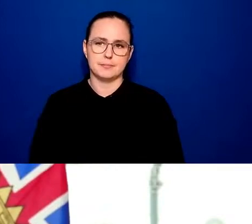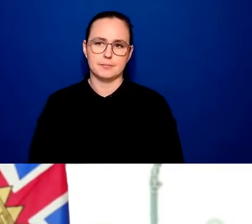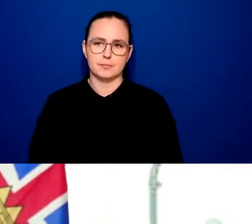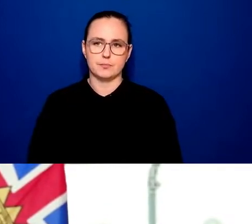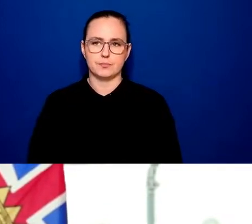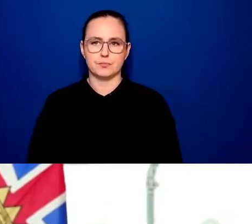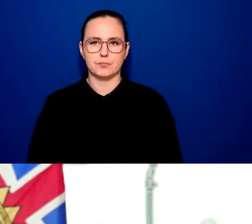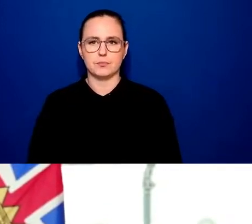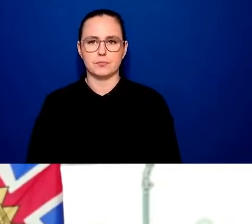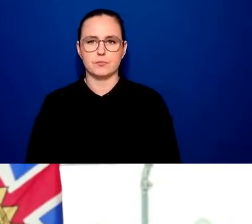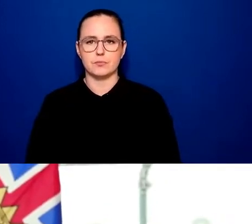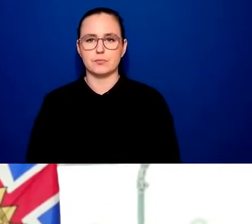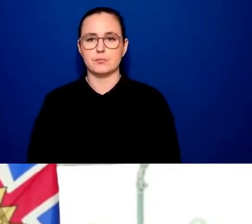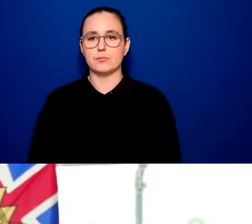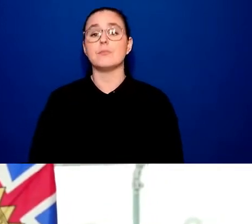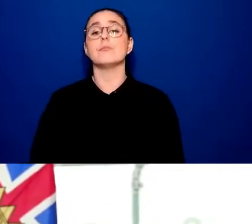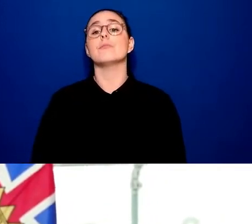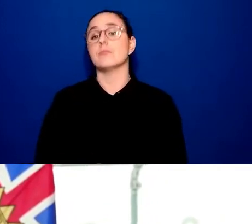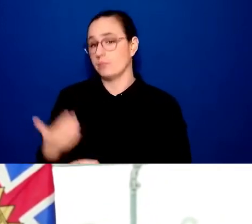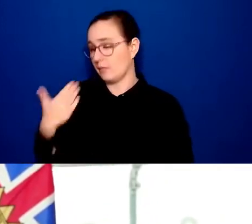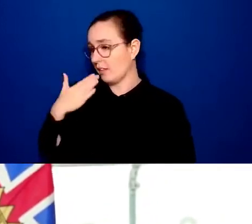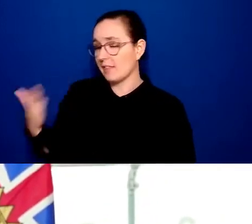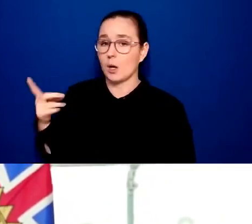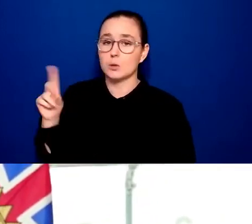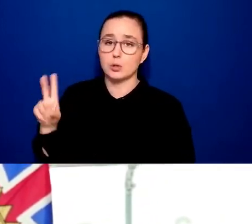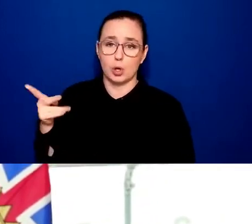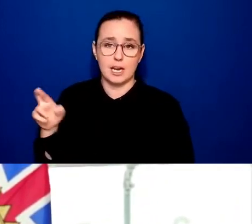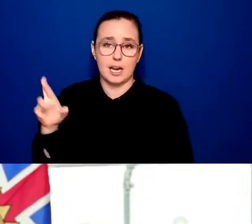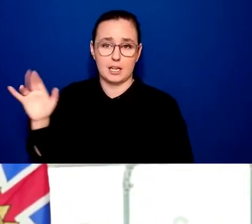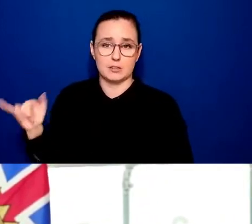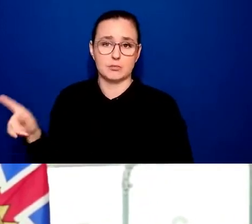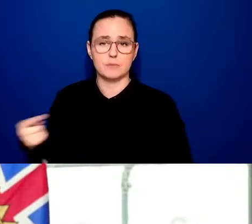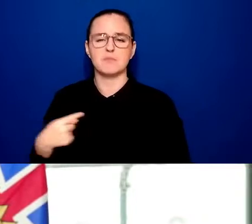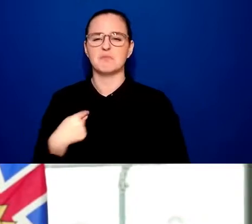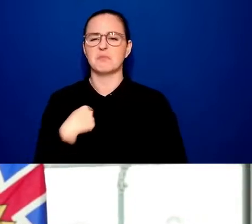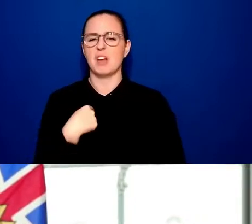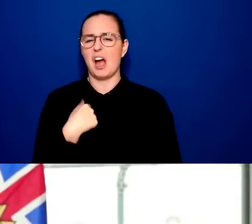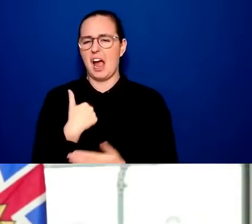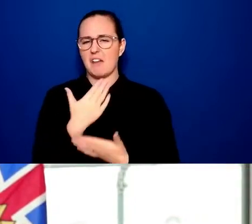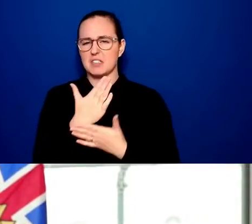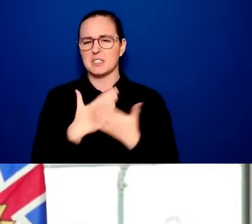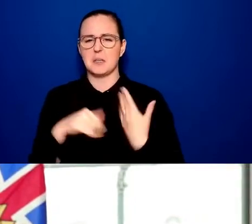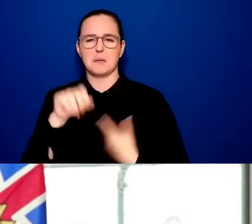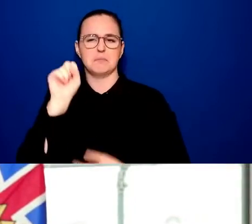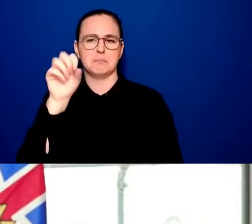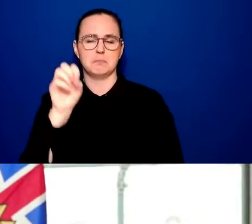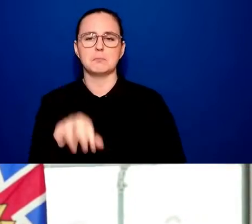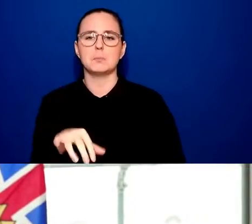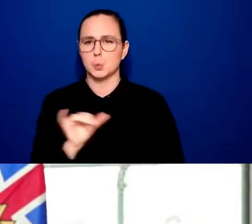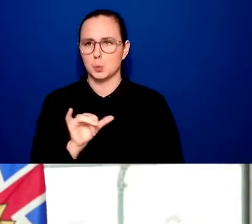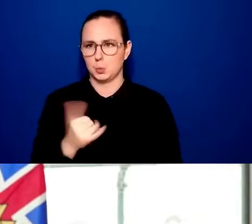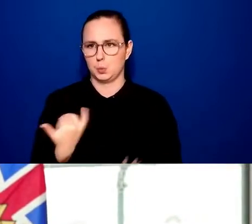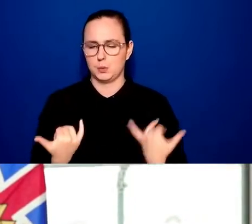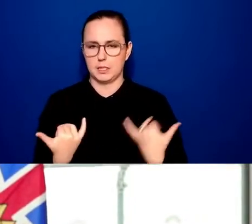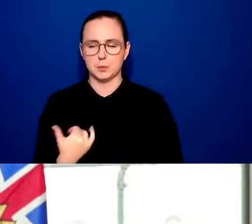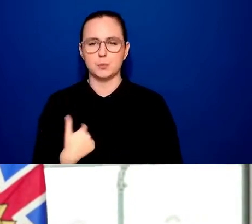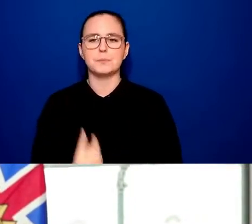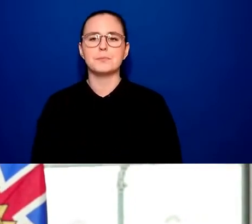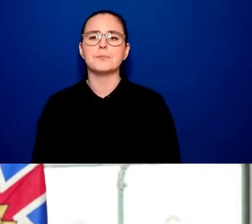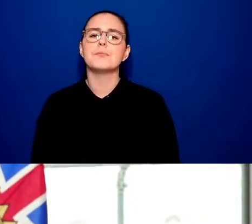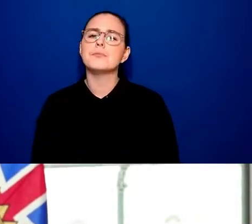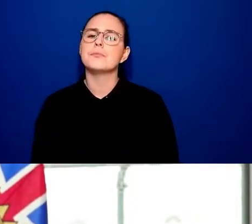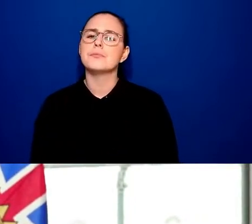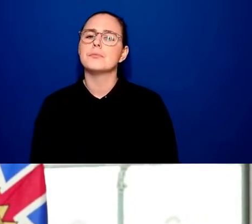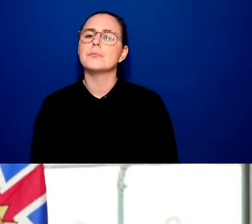Thank you very much, Dr. Henry. I have a number of updates as well, and as noted, we will be leaving significant time